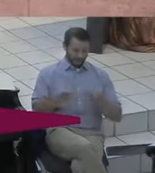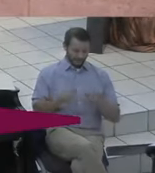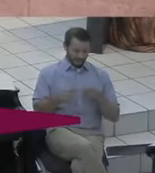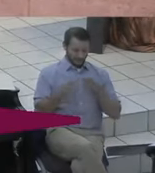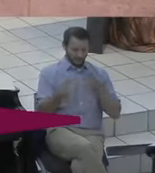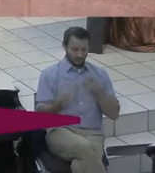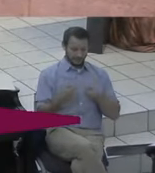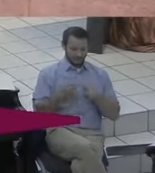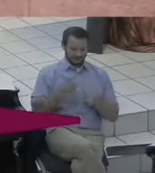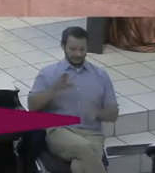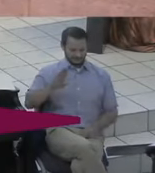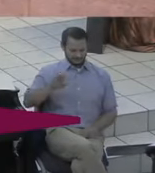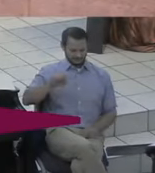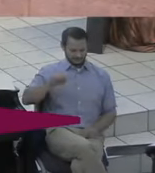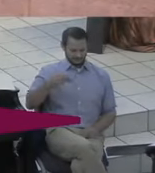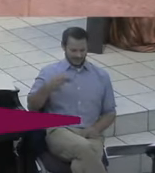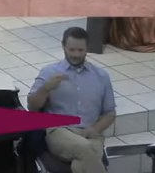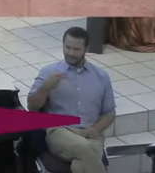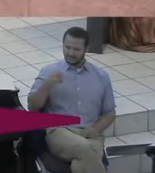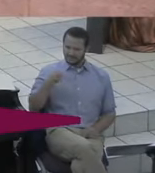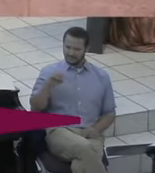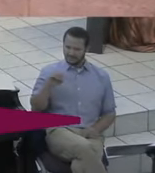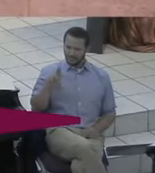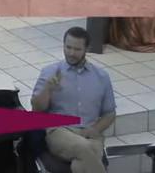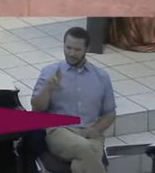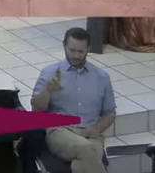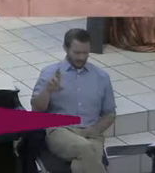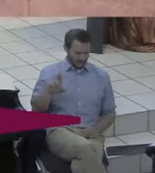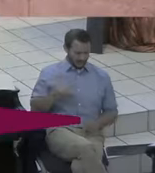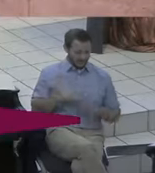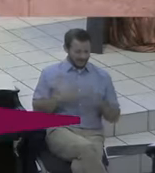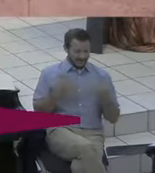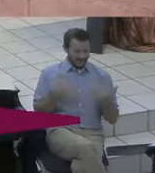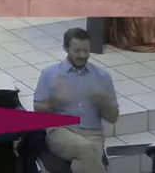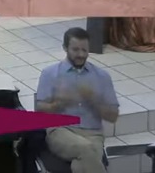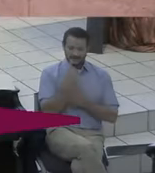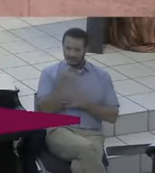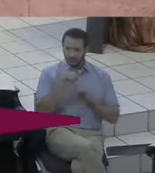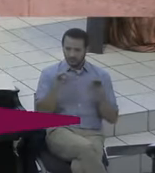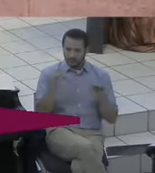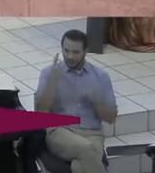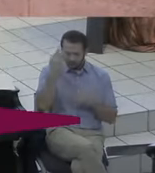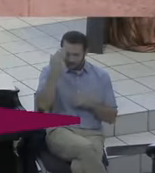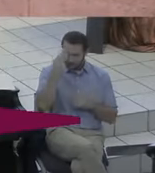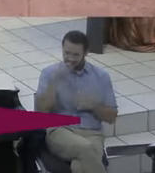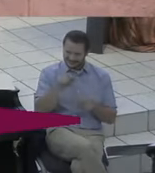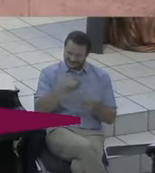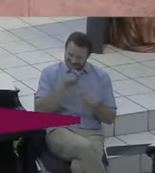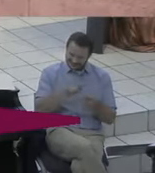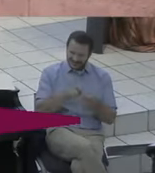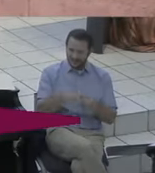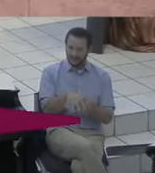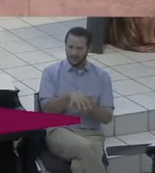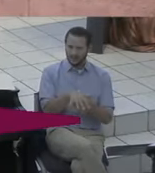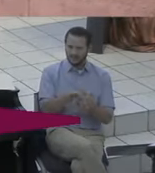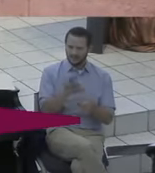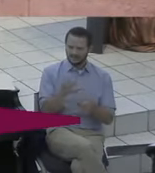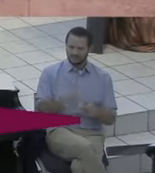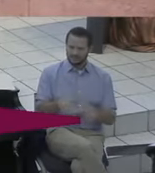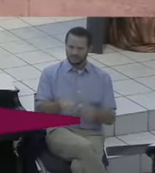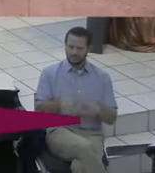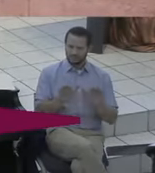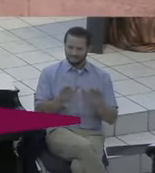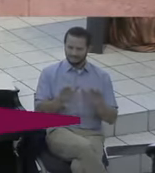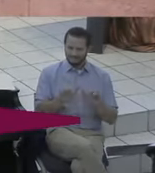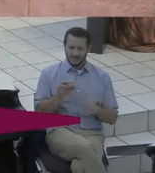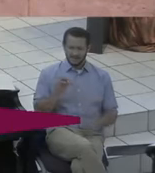from Beth Peor. But to this day, no one knows the exact location of his grave.